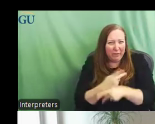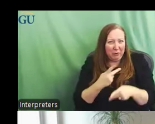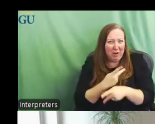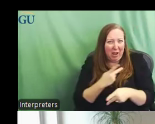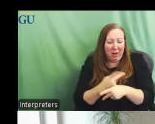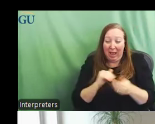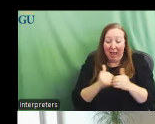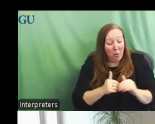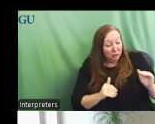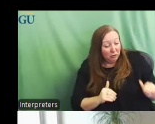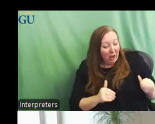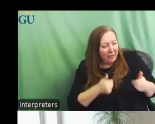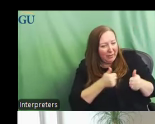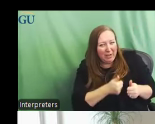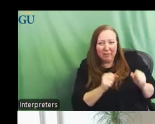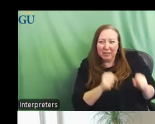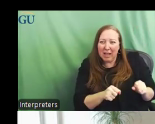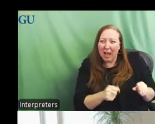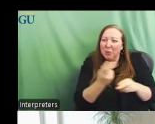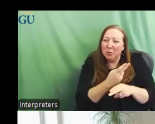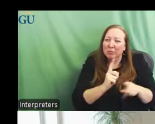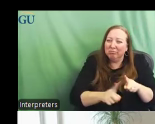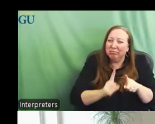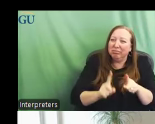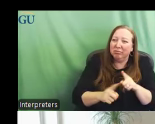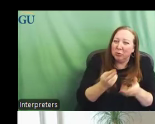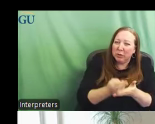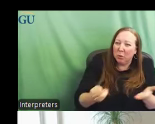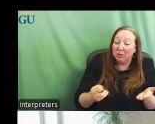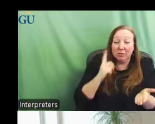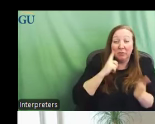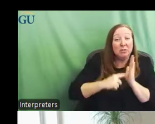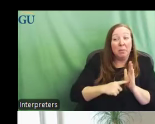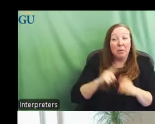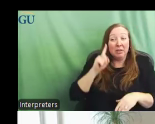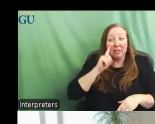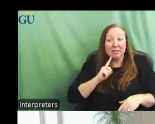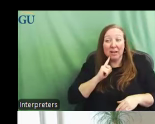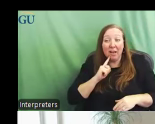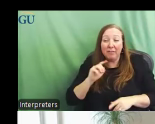with the family, but with other resources like deaf mentors through things like telehealth and telemedicine.